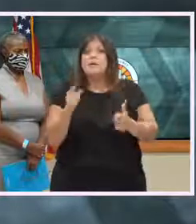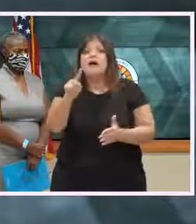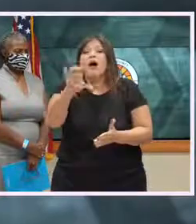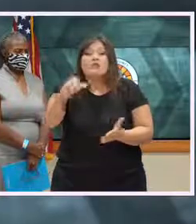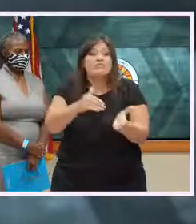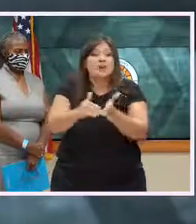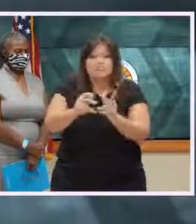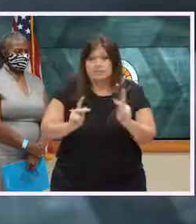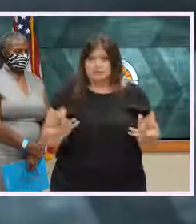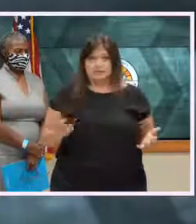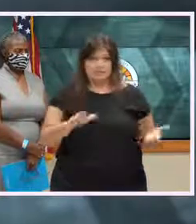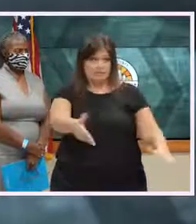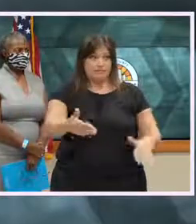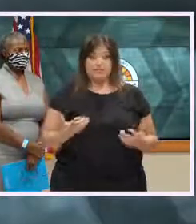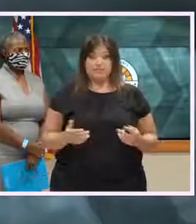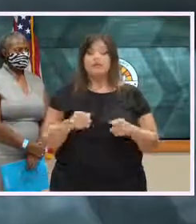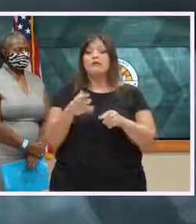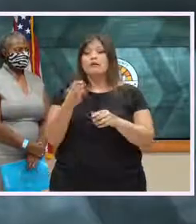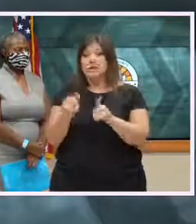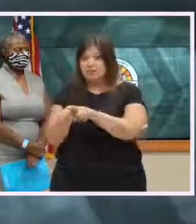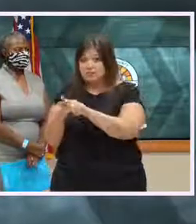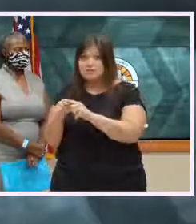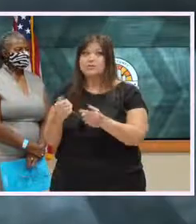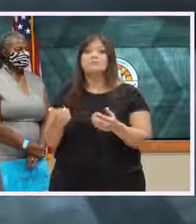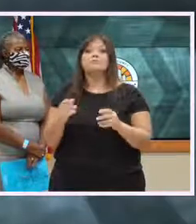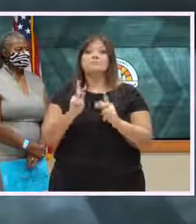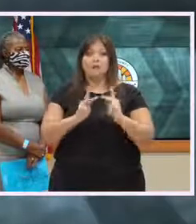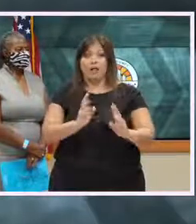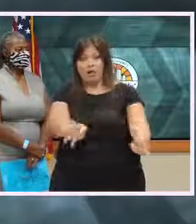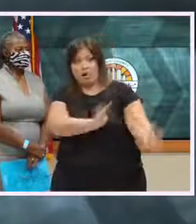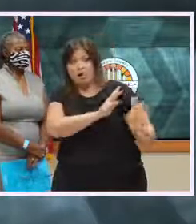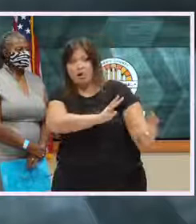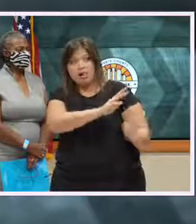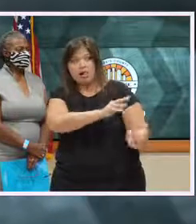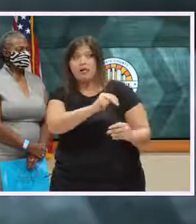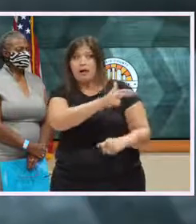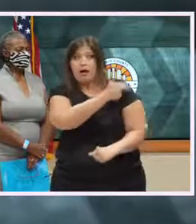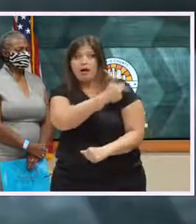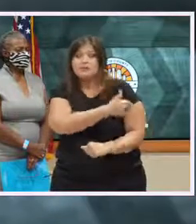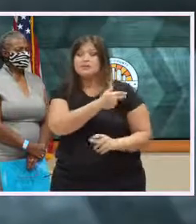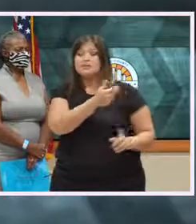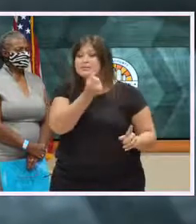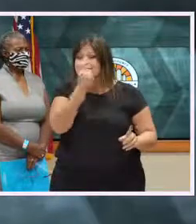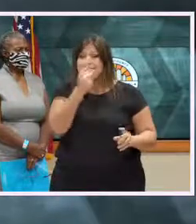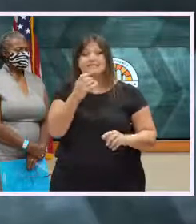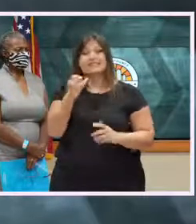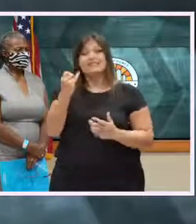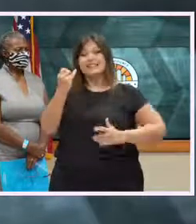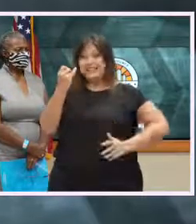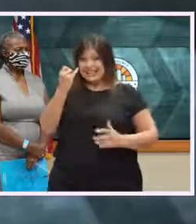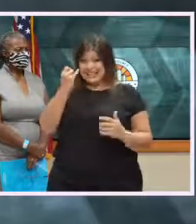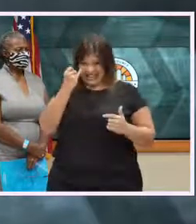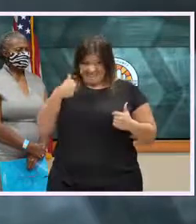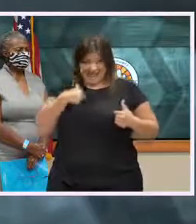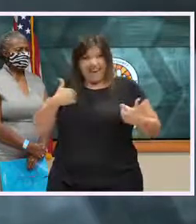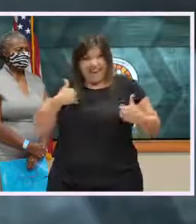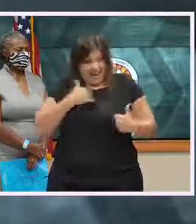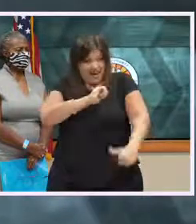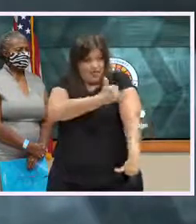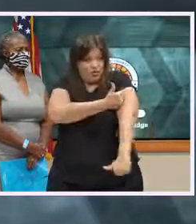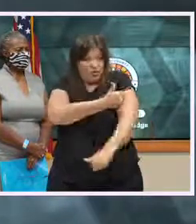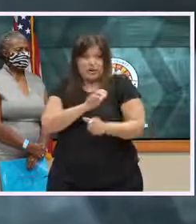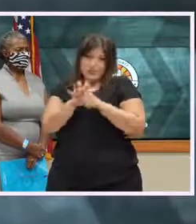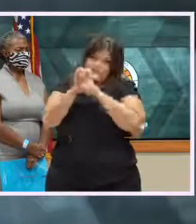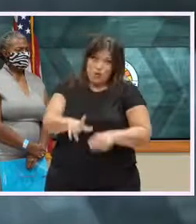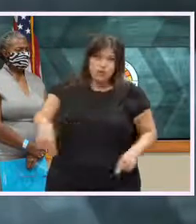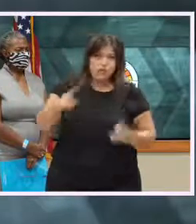Certainly hospitalizations, again, in very high numbers, and it's entirely preventable. Of course, if I had the authority to do this, I